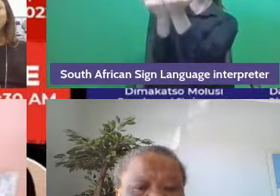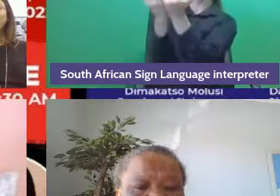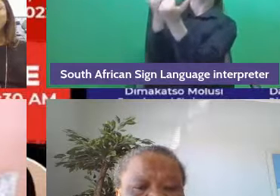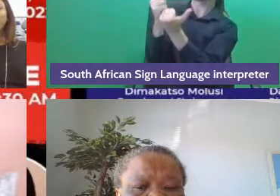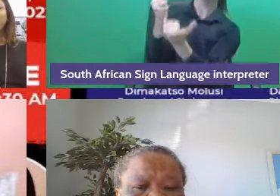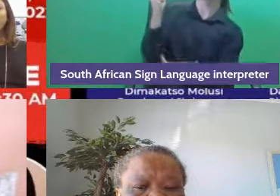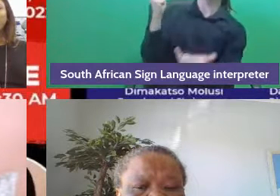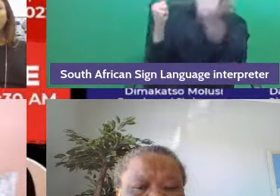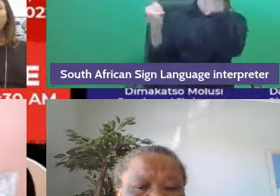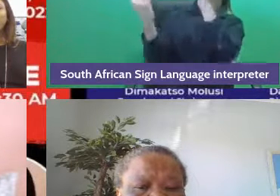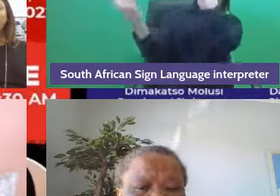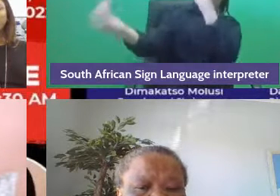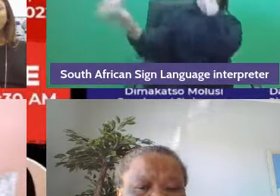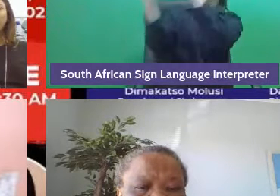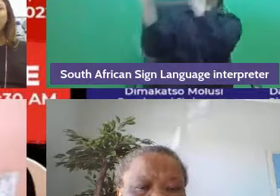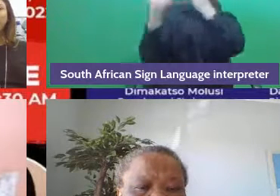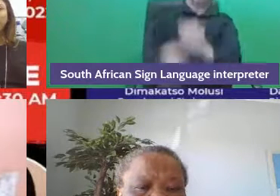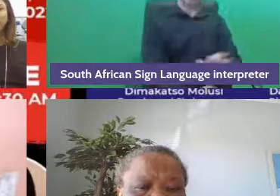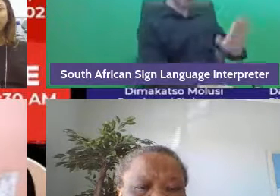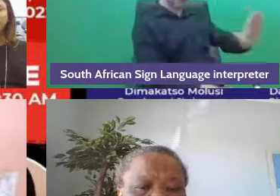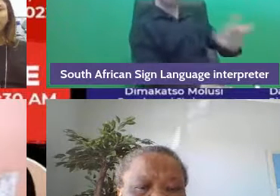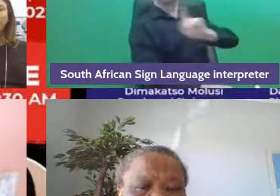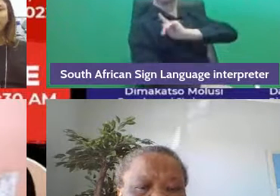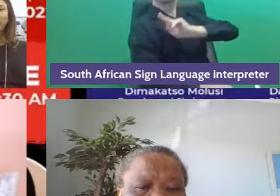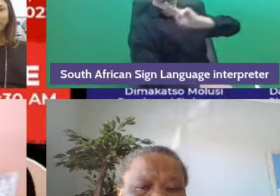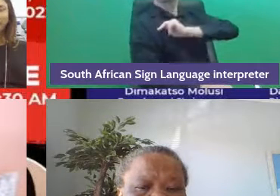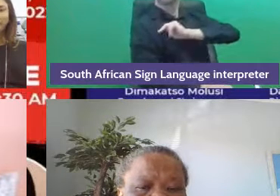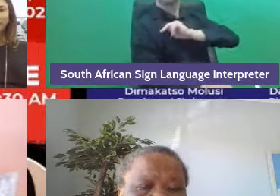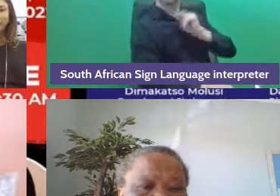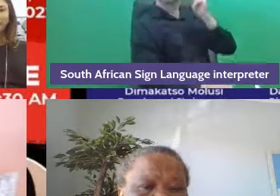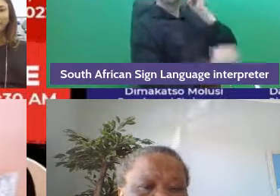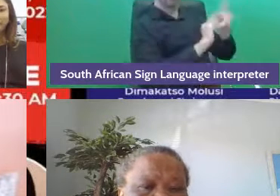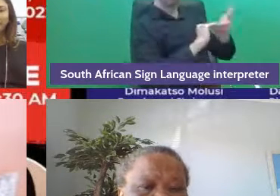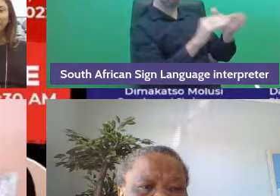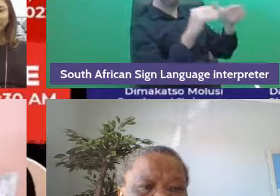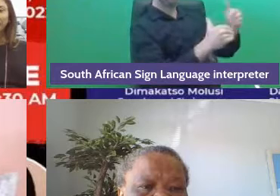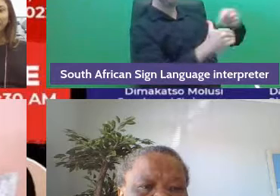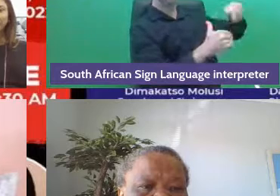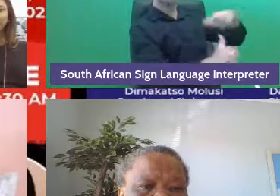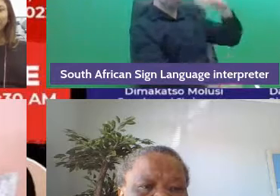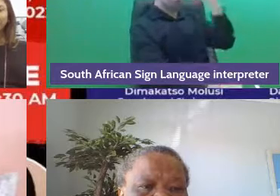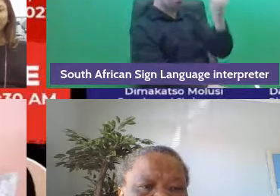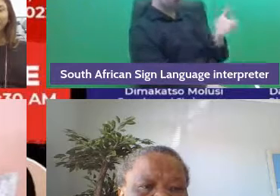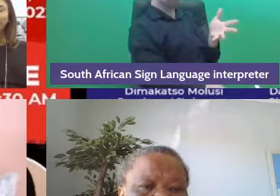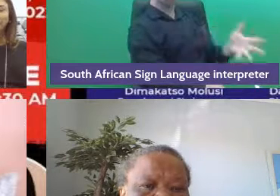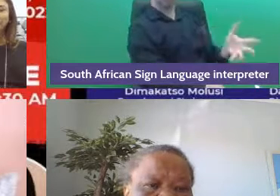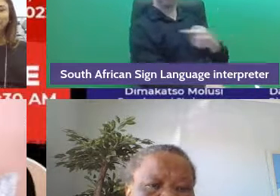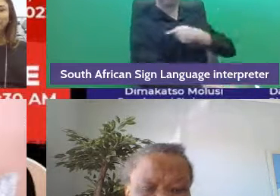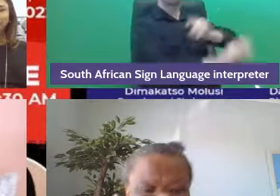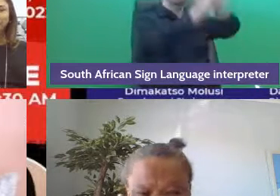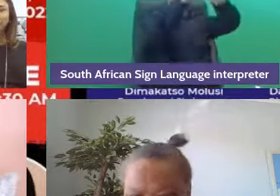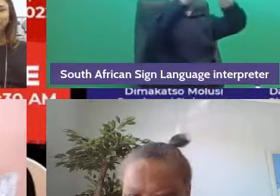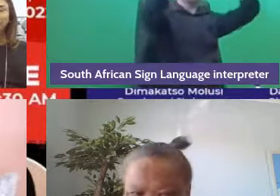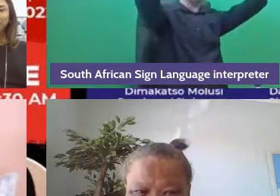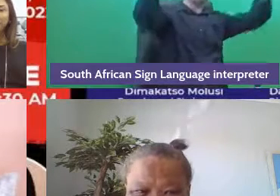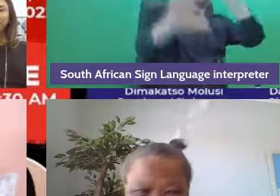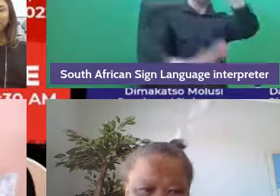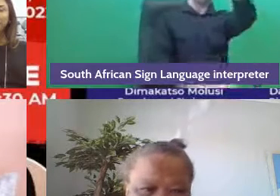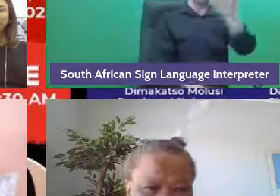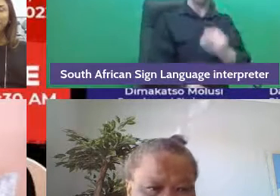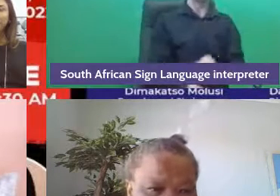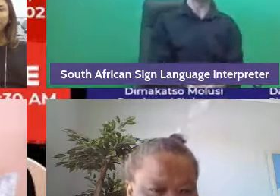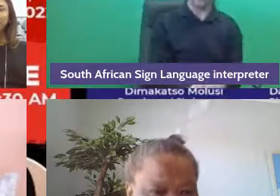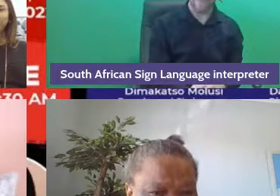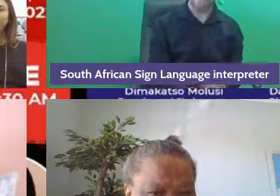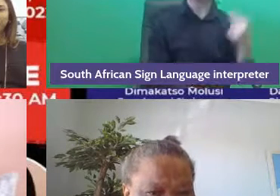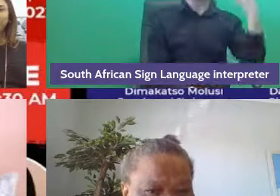is their philosophy. And broadly, their philosophy also speaks to deaf teach